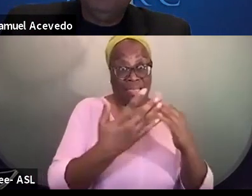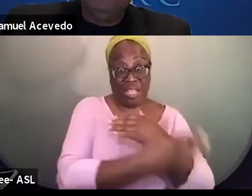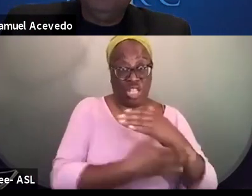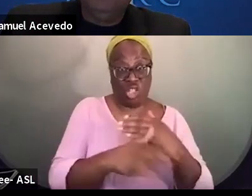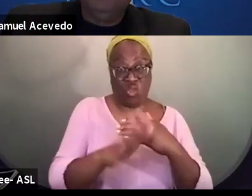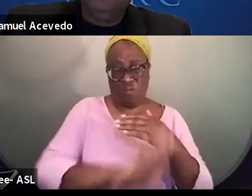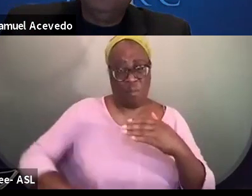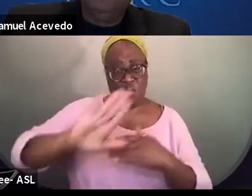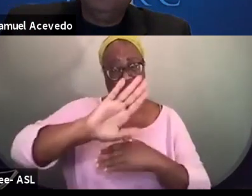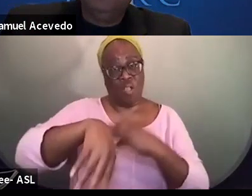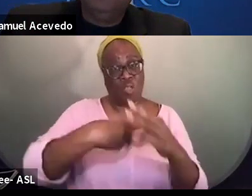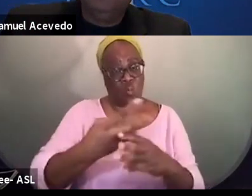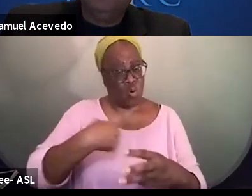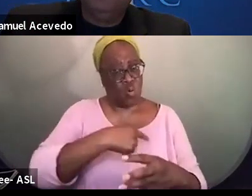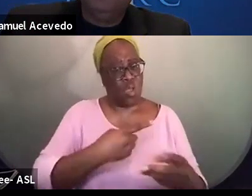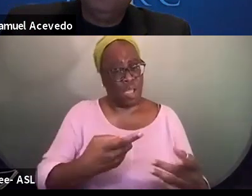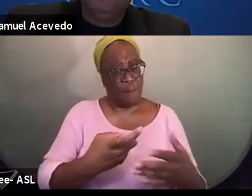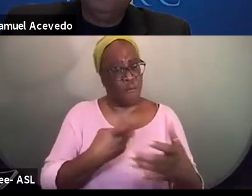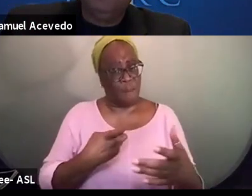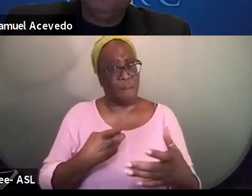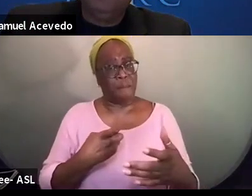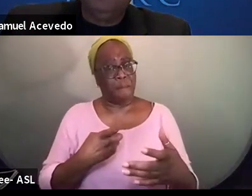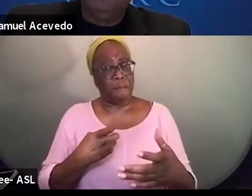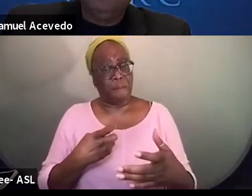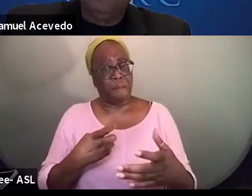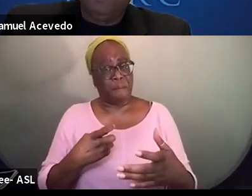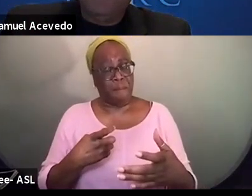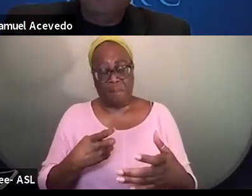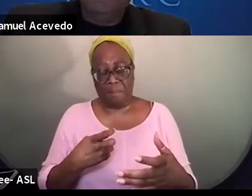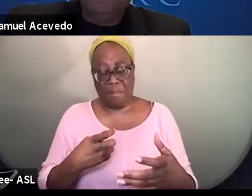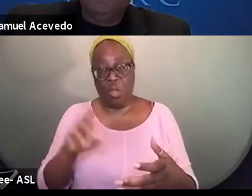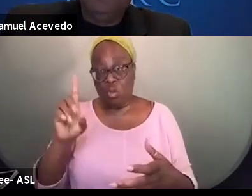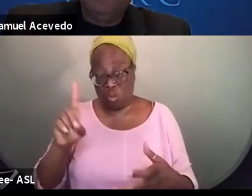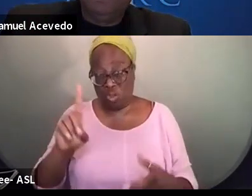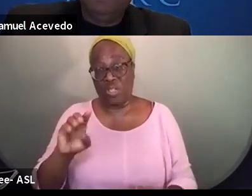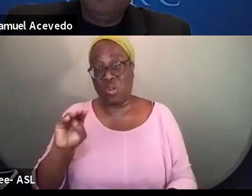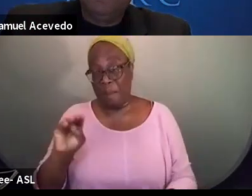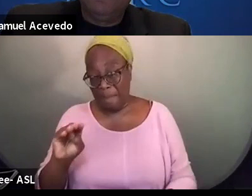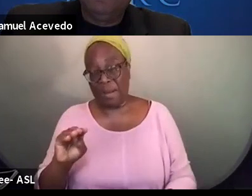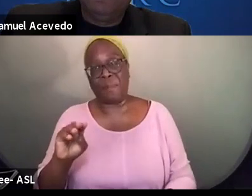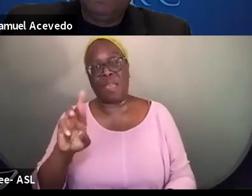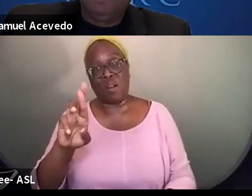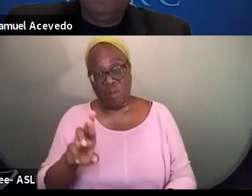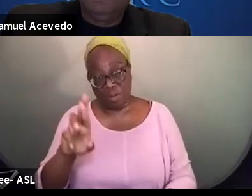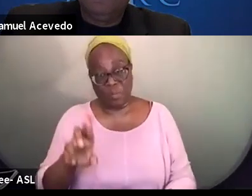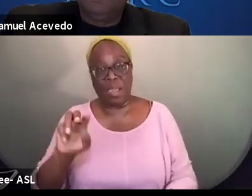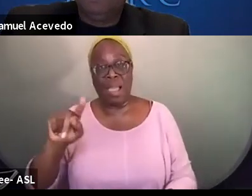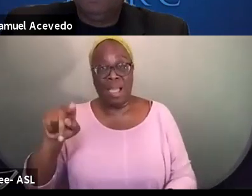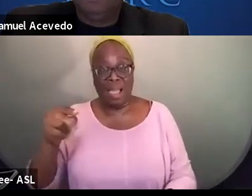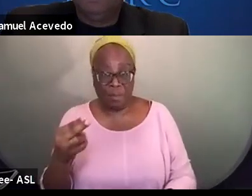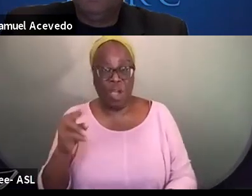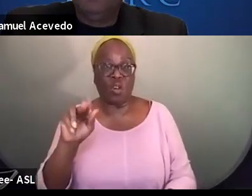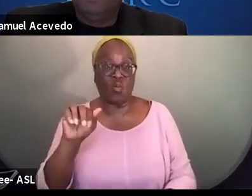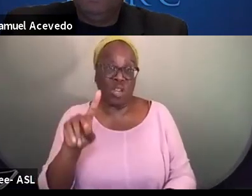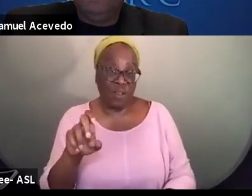the world. We come from, and she said, called out Dorchester, Mattapan, Roxbury, Jamaica Plain, Hyde Park, Reedville,